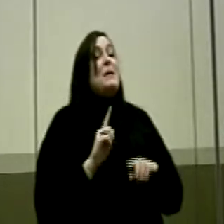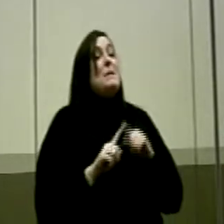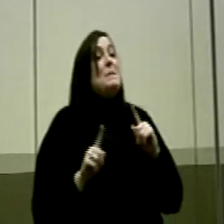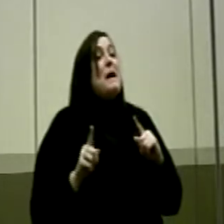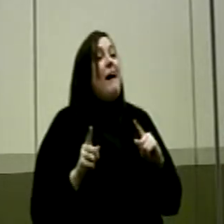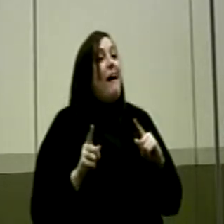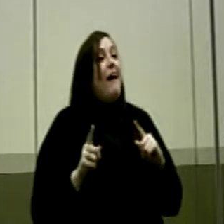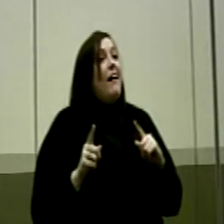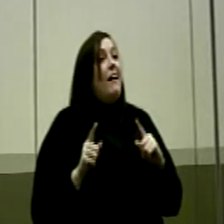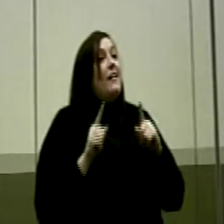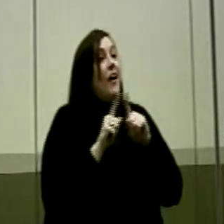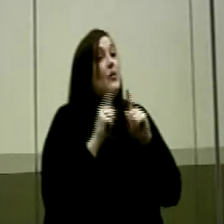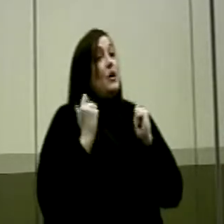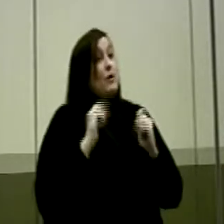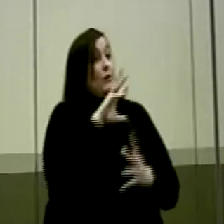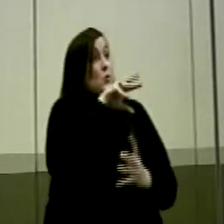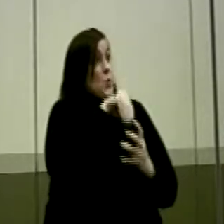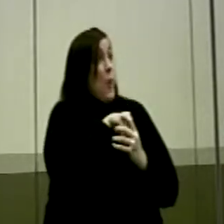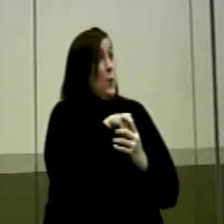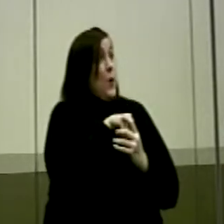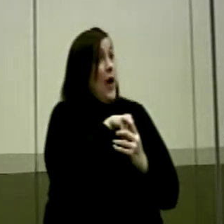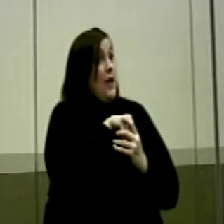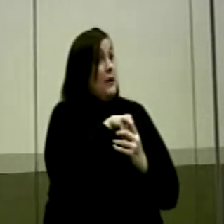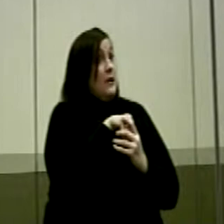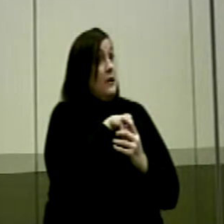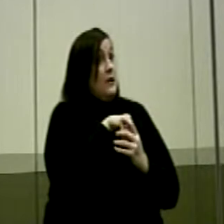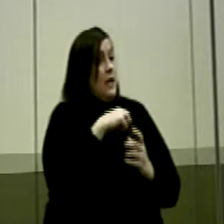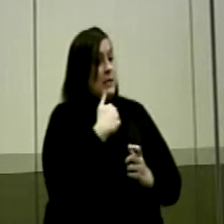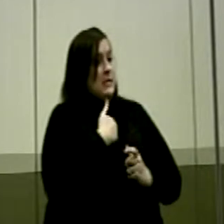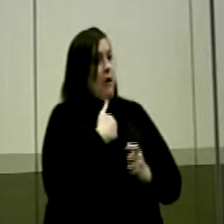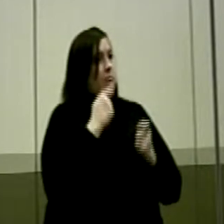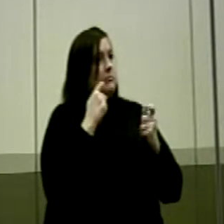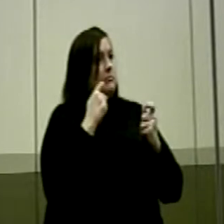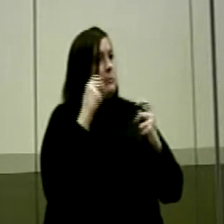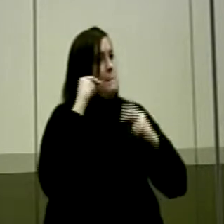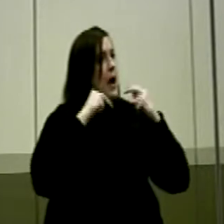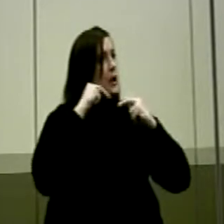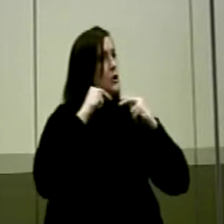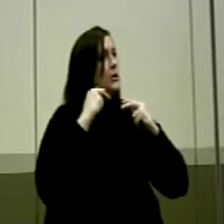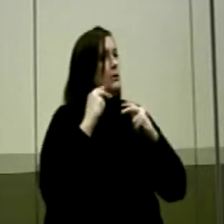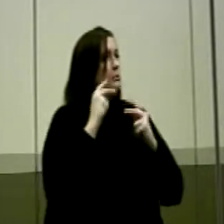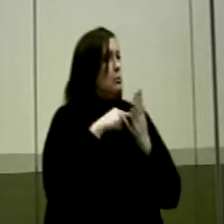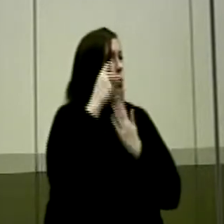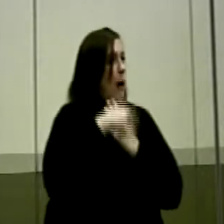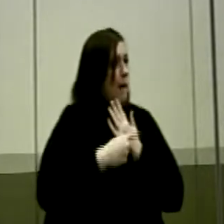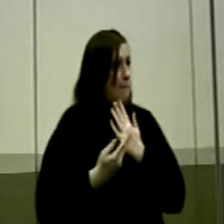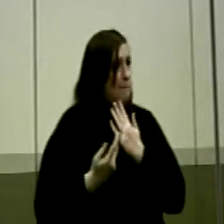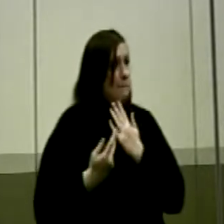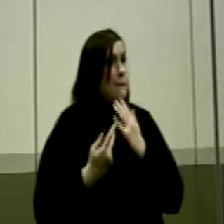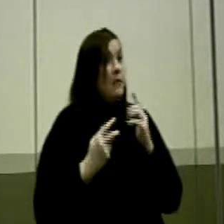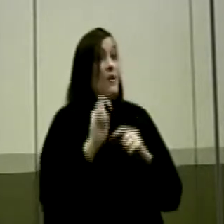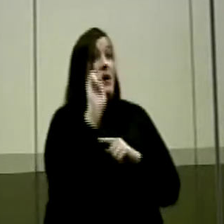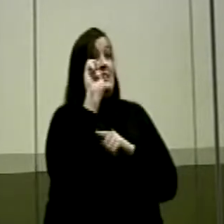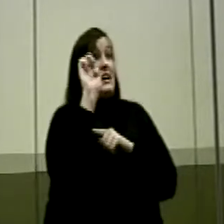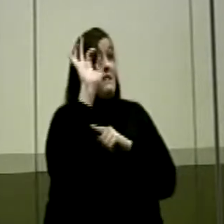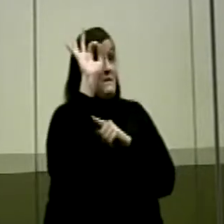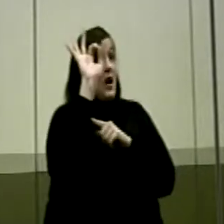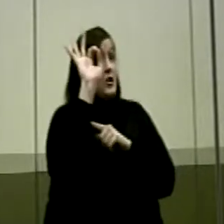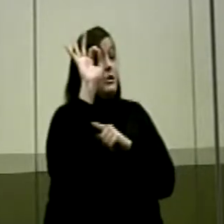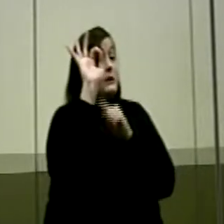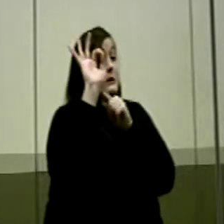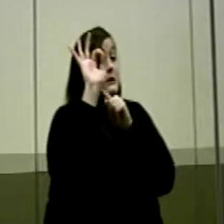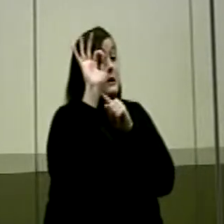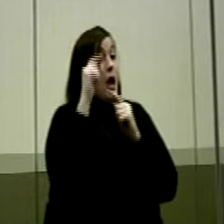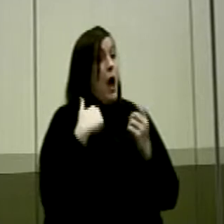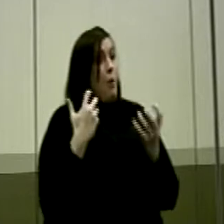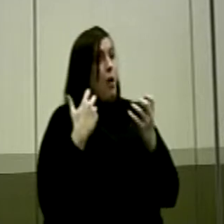also try to incorporate some way into a self-monitoring program. As far as executive functioning, I want them to be able